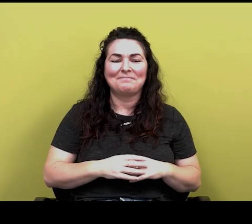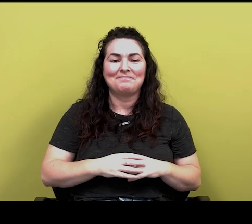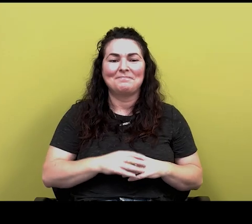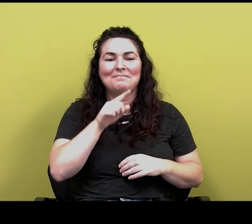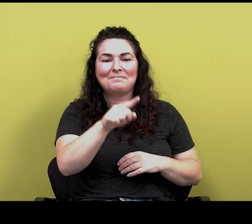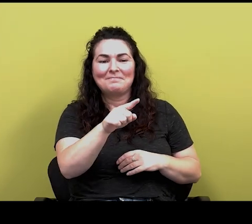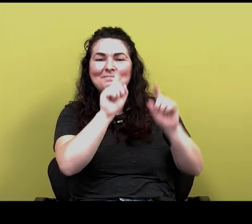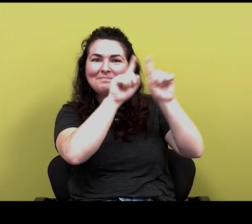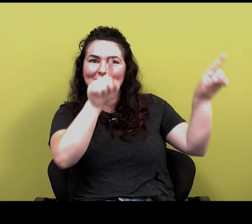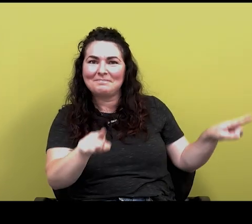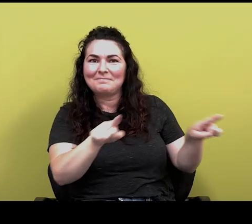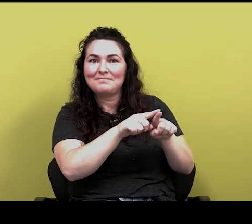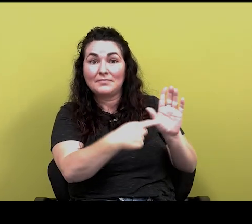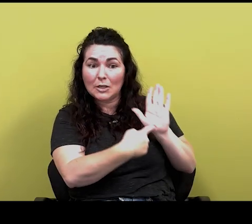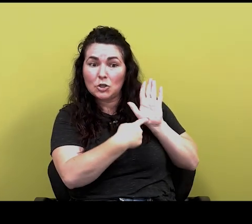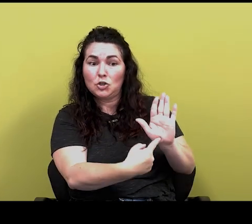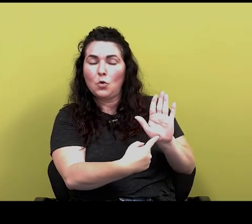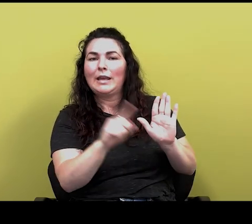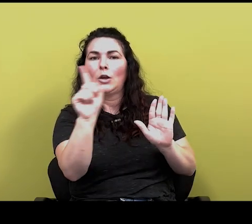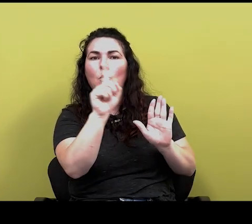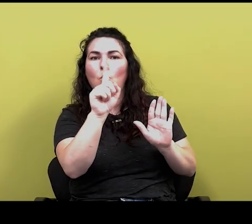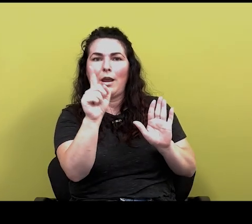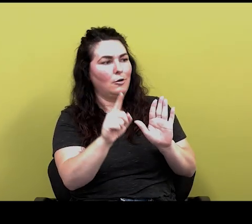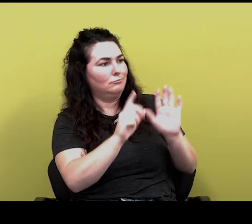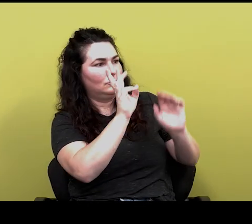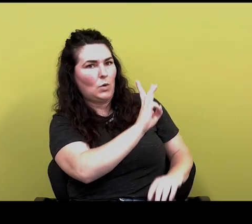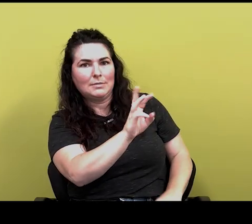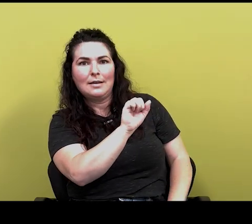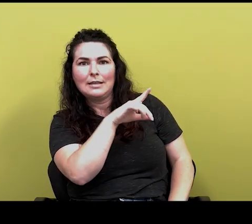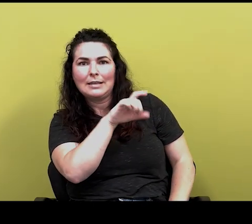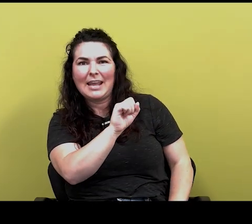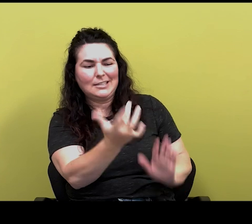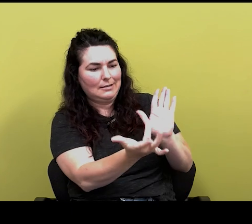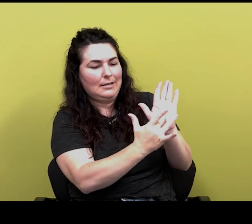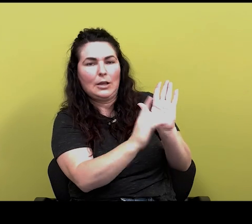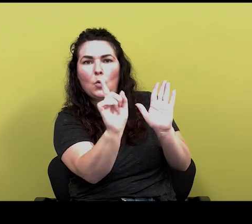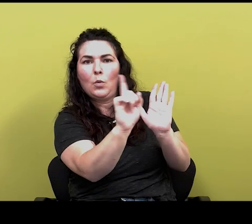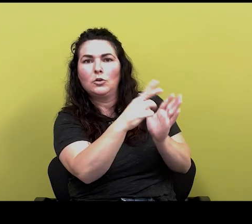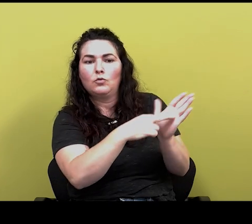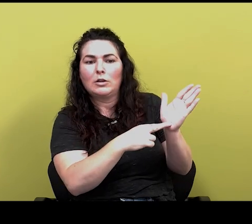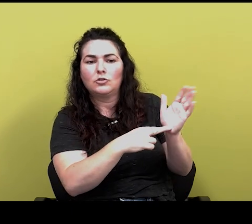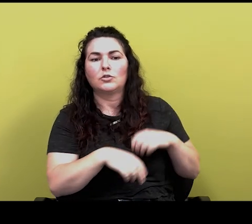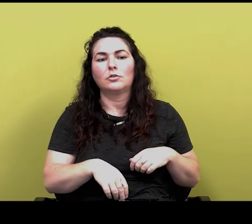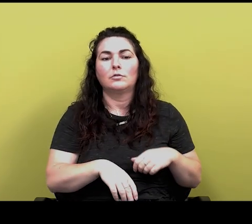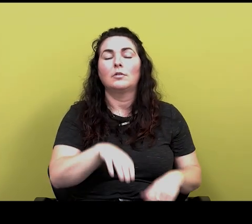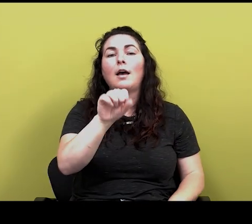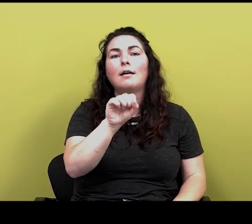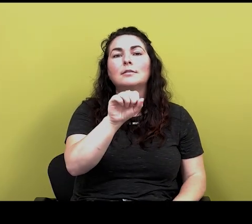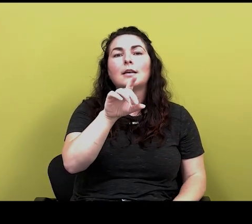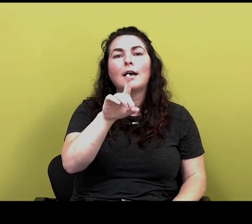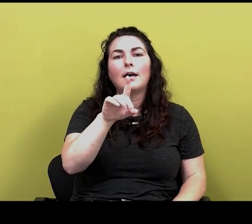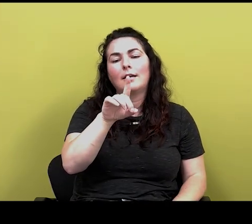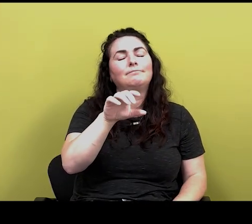The screenshot on this slide is demonstrating where to register on our SLDS website. First, you'll navigate to the webpage at